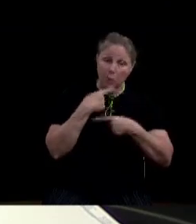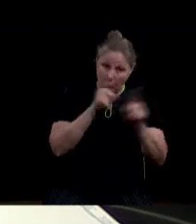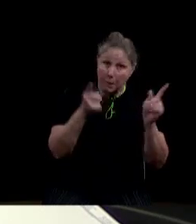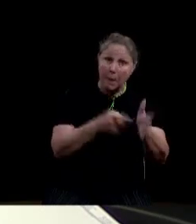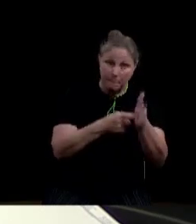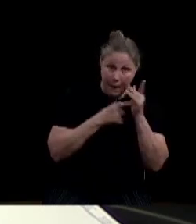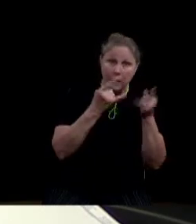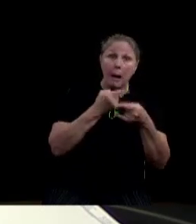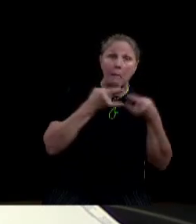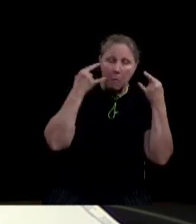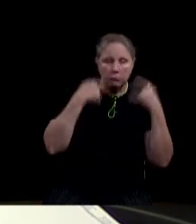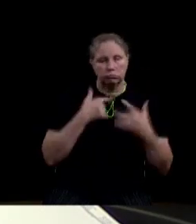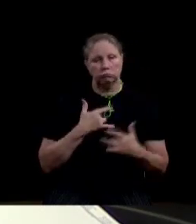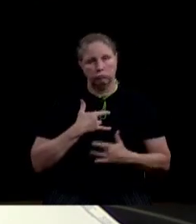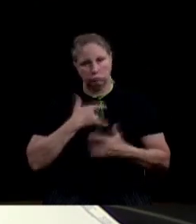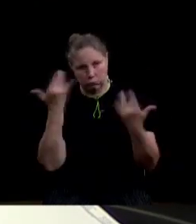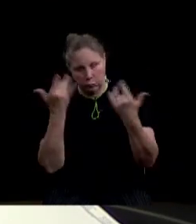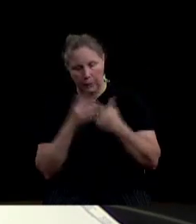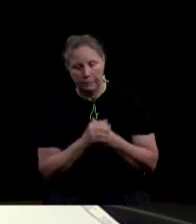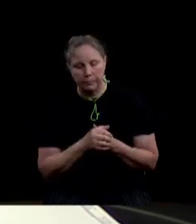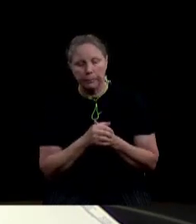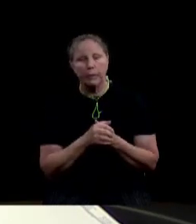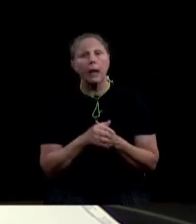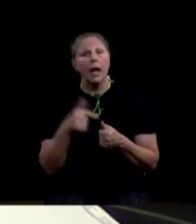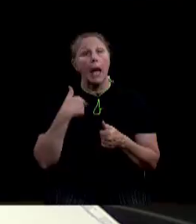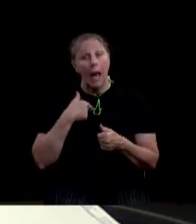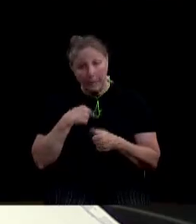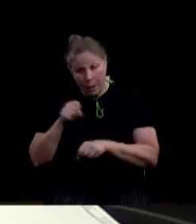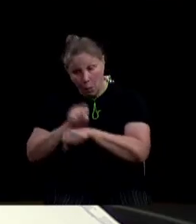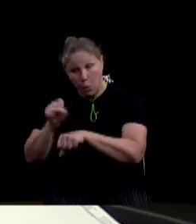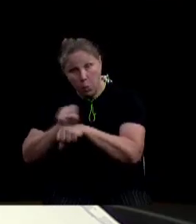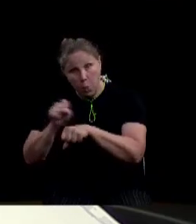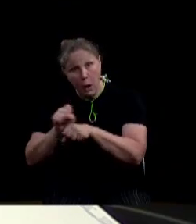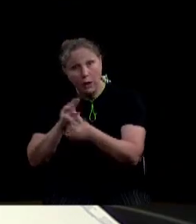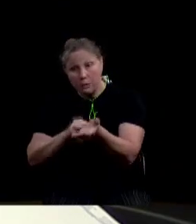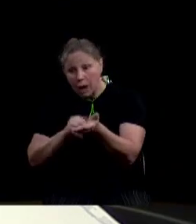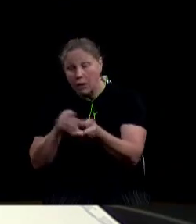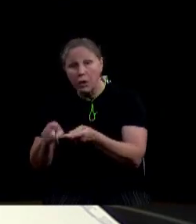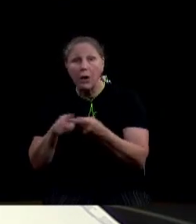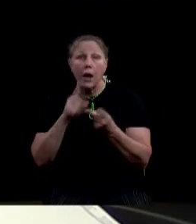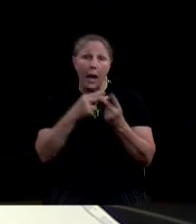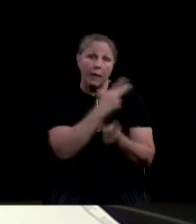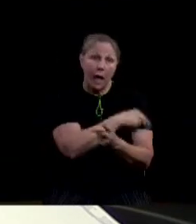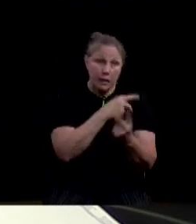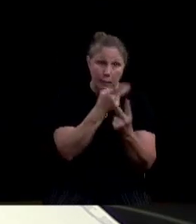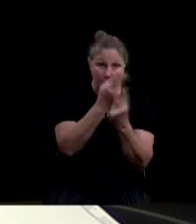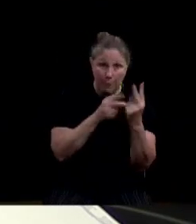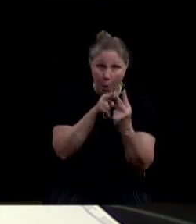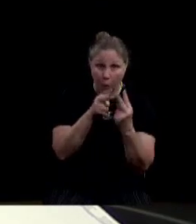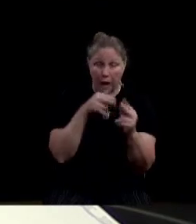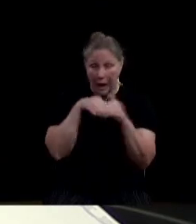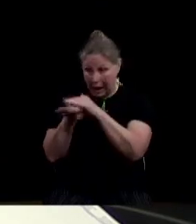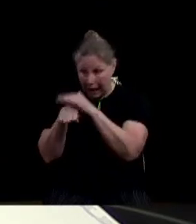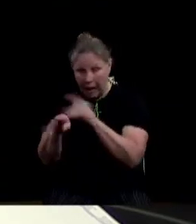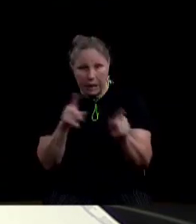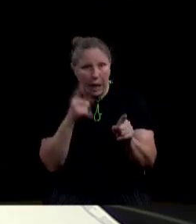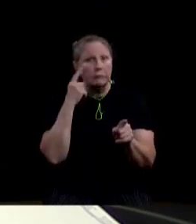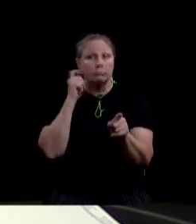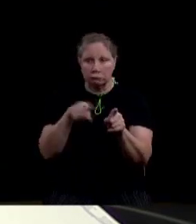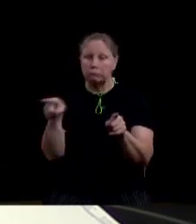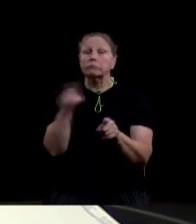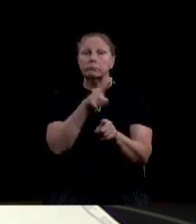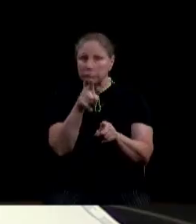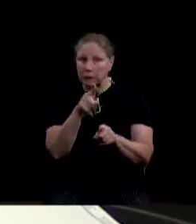frontline healthcare worker in a clinic and at both local hospitals, I know that the community at large wearing masks will